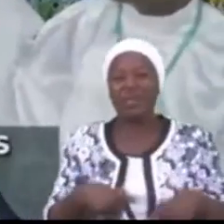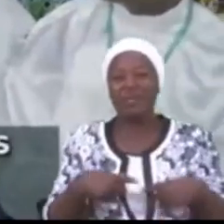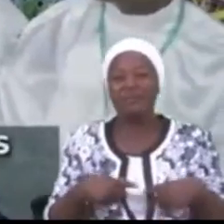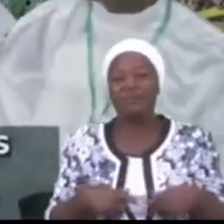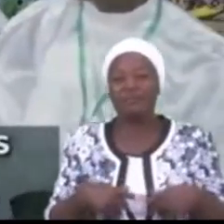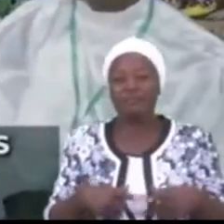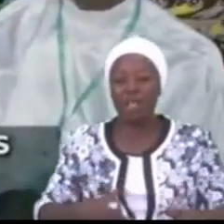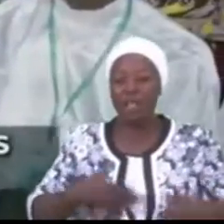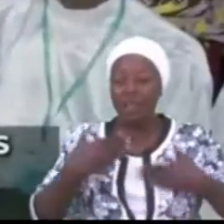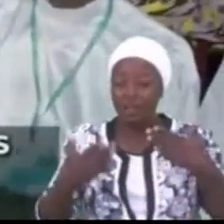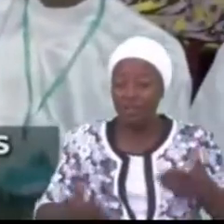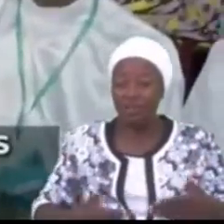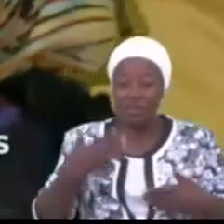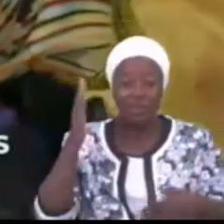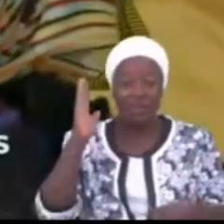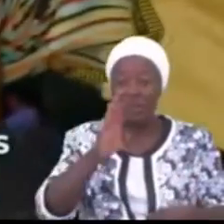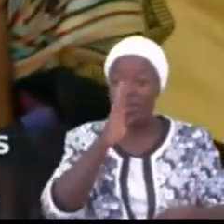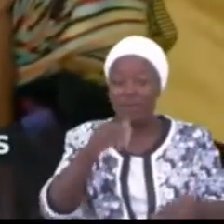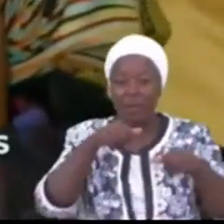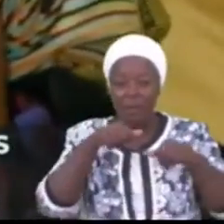Joy will be permanent.